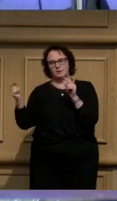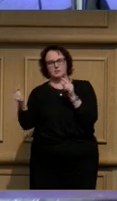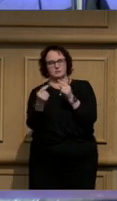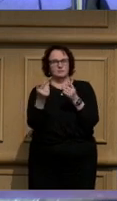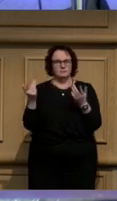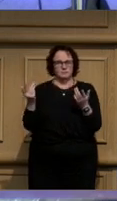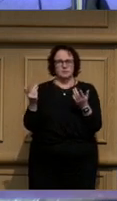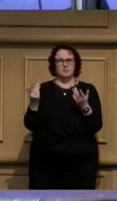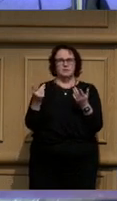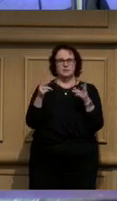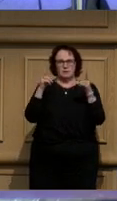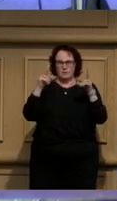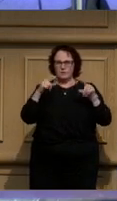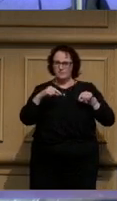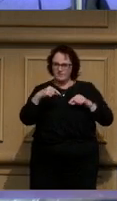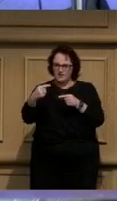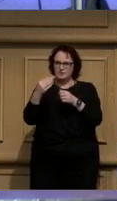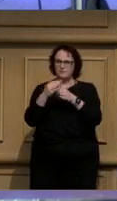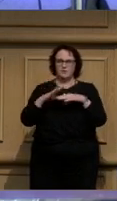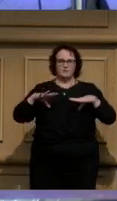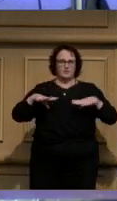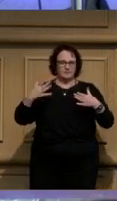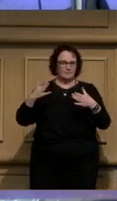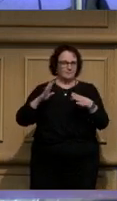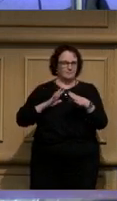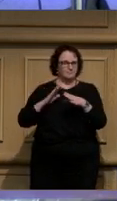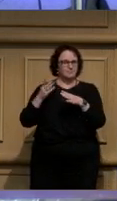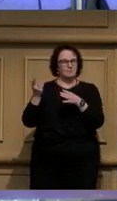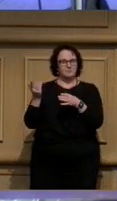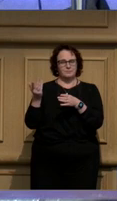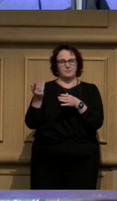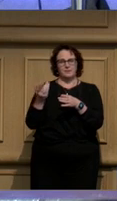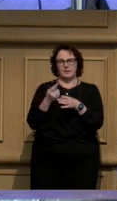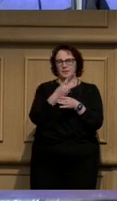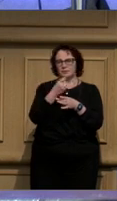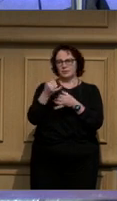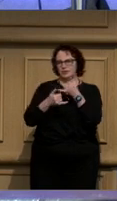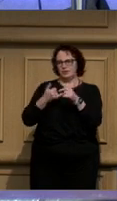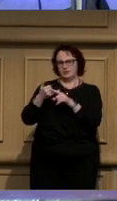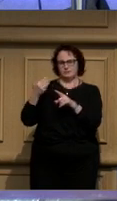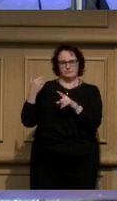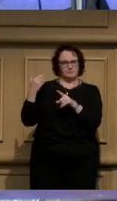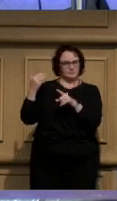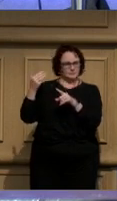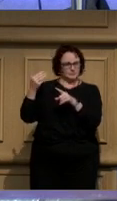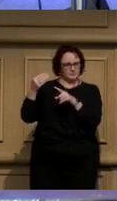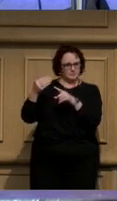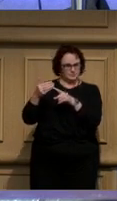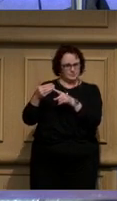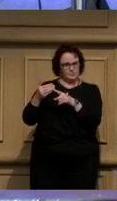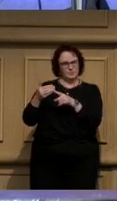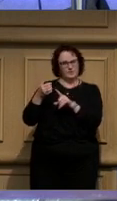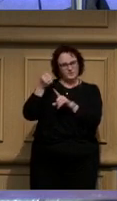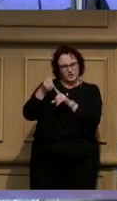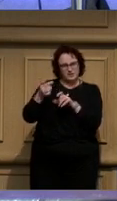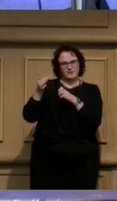for freedom, and like even in Iran, like it's 100 years that we're fighting for democracy. And